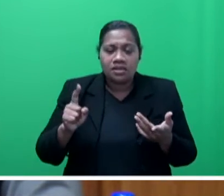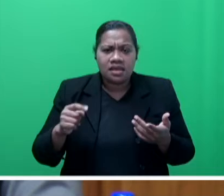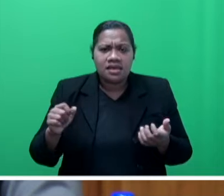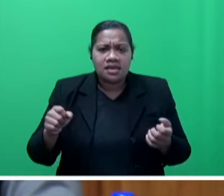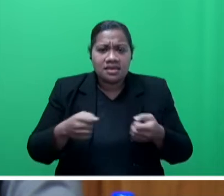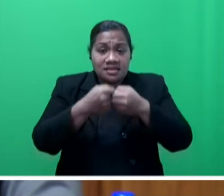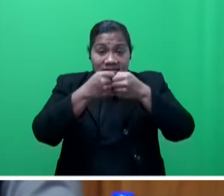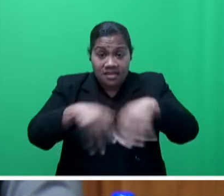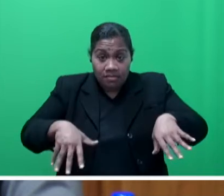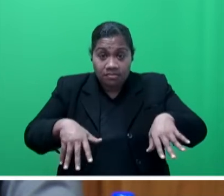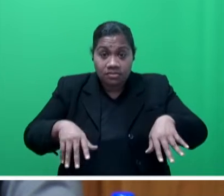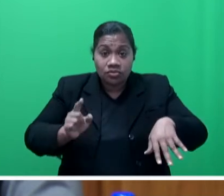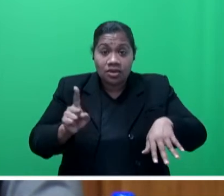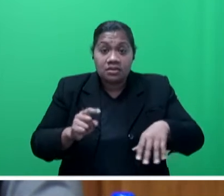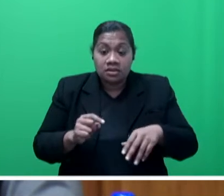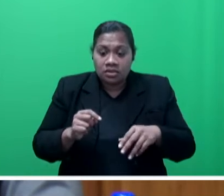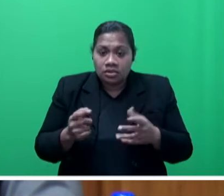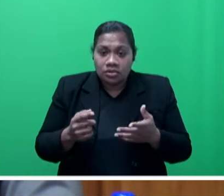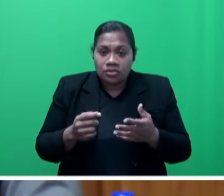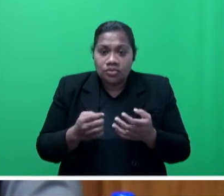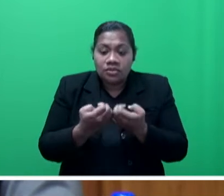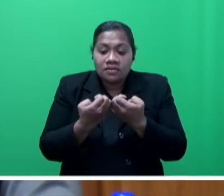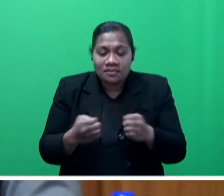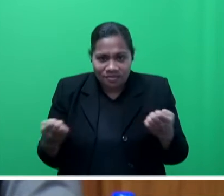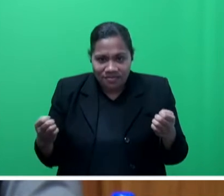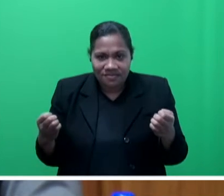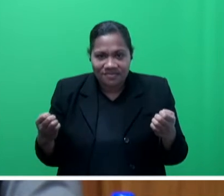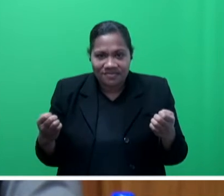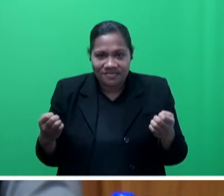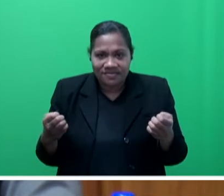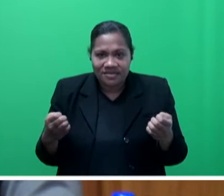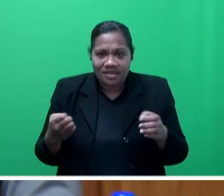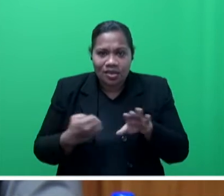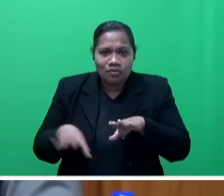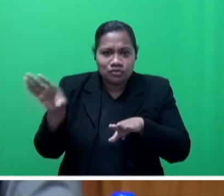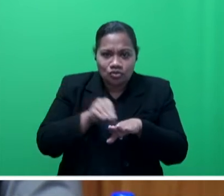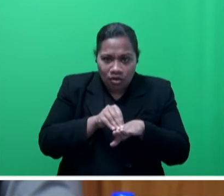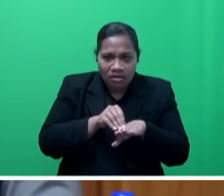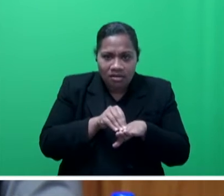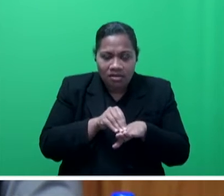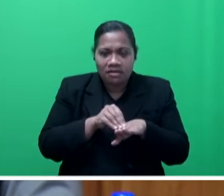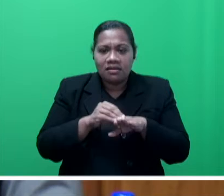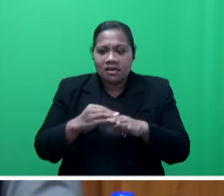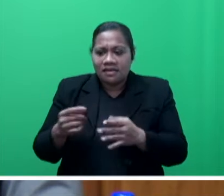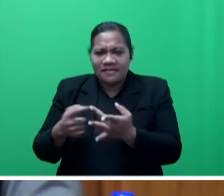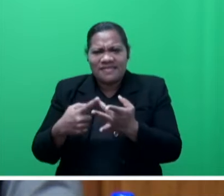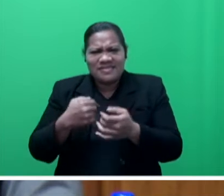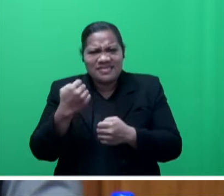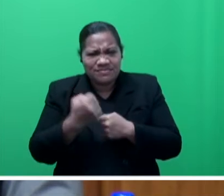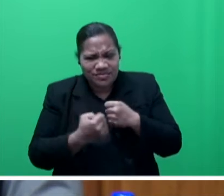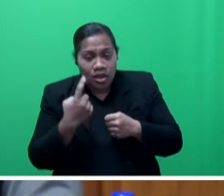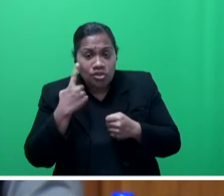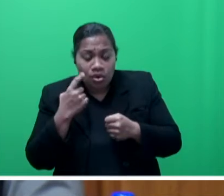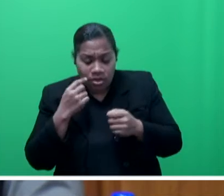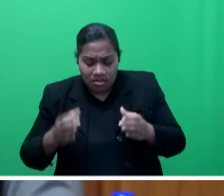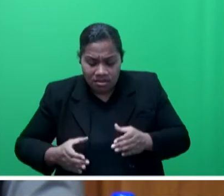mostly to the infrastructure, the equipment, solar panels, the associated electrical systems, the water storage